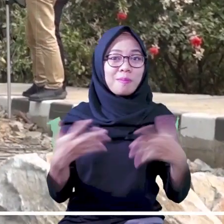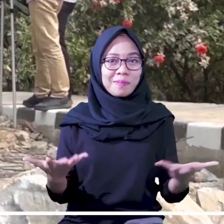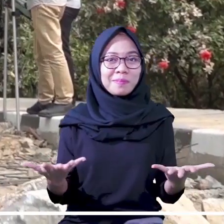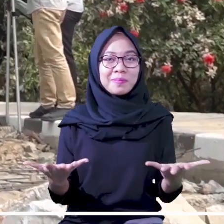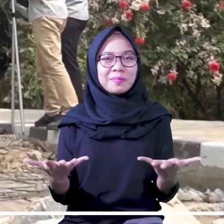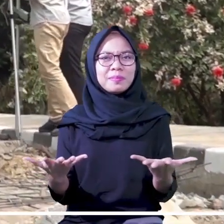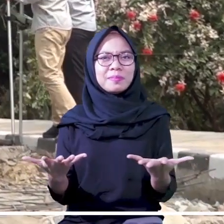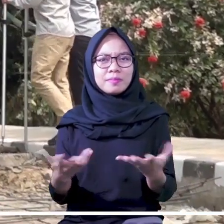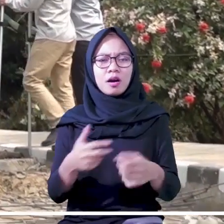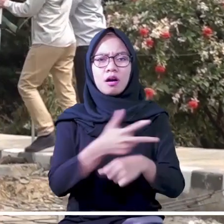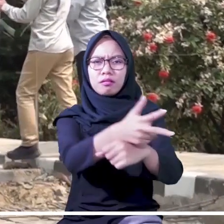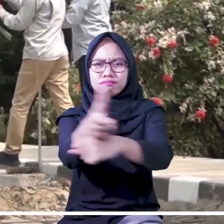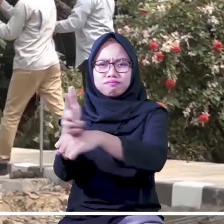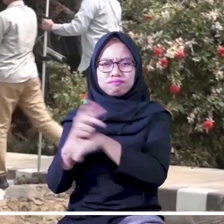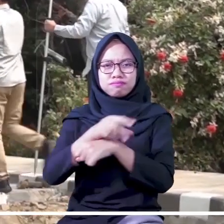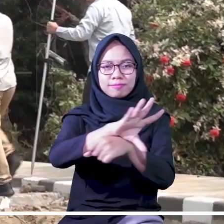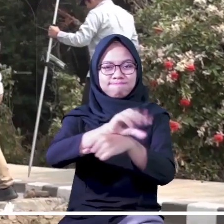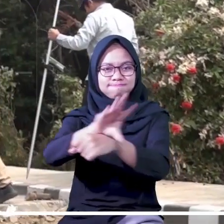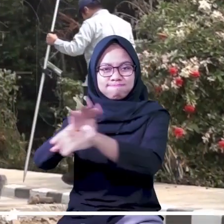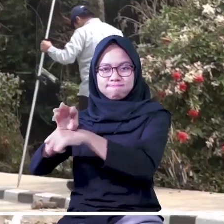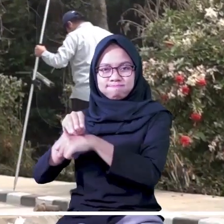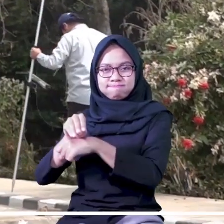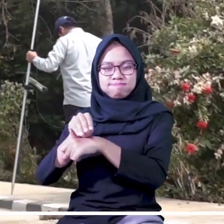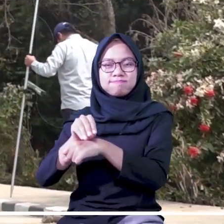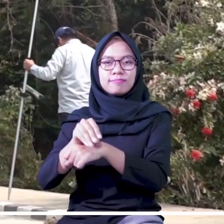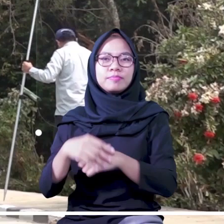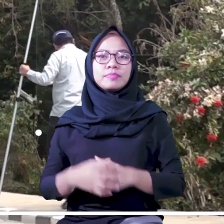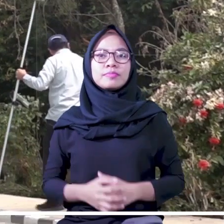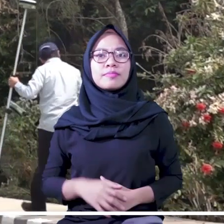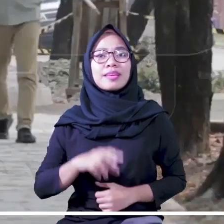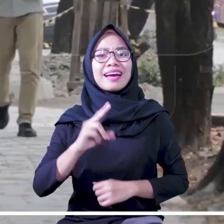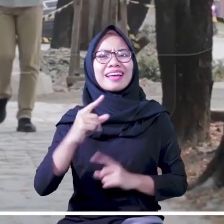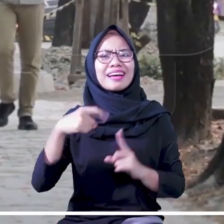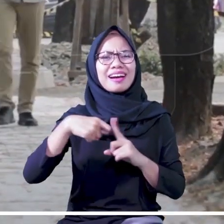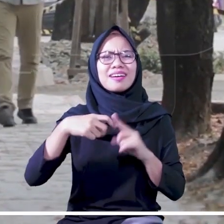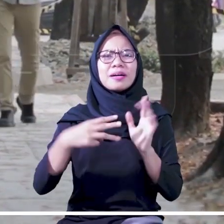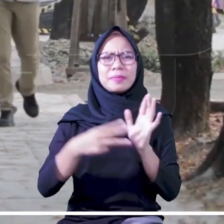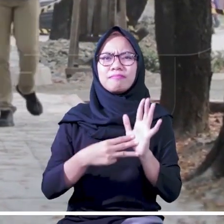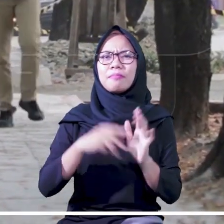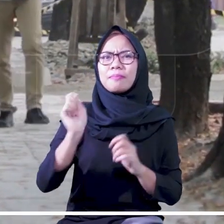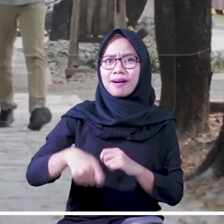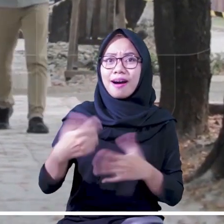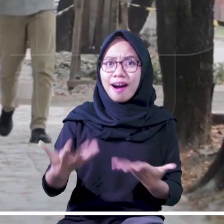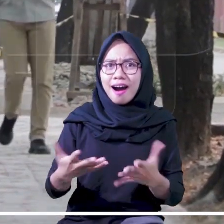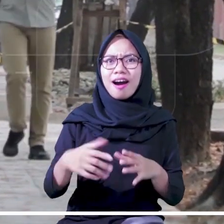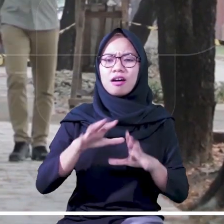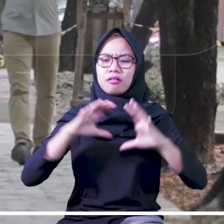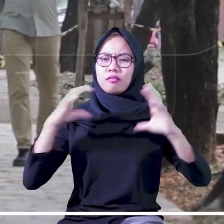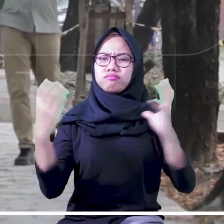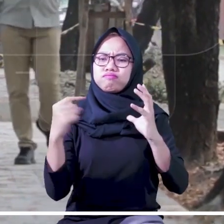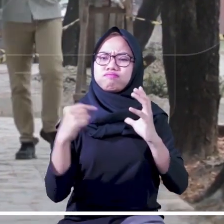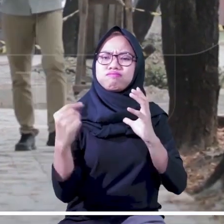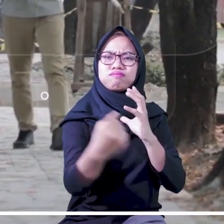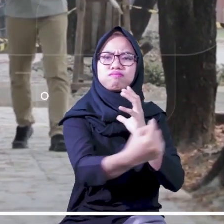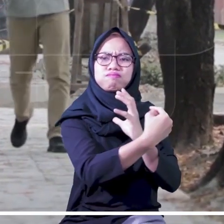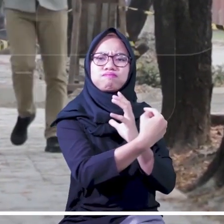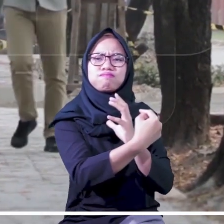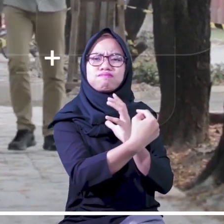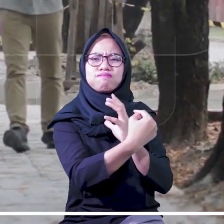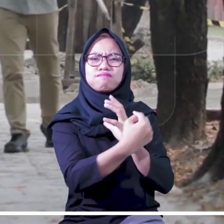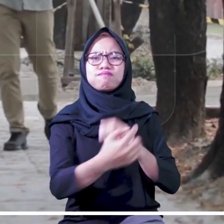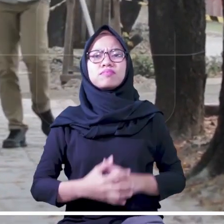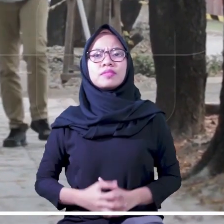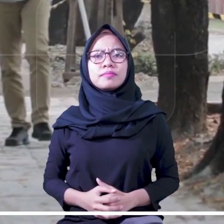support accelerated surveys and mapping processes in Indonesia. Using real-time kinematic method that can go up to